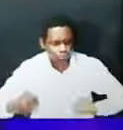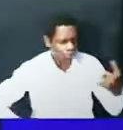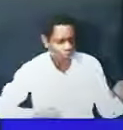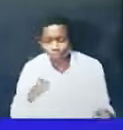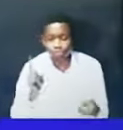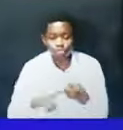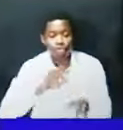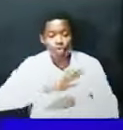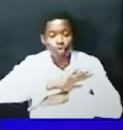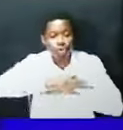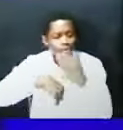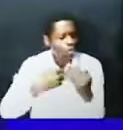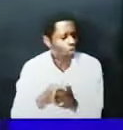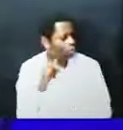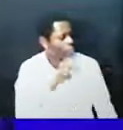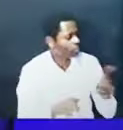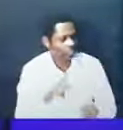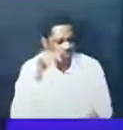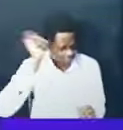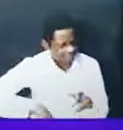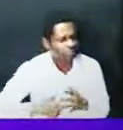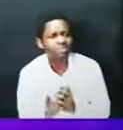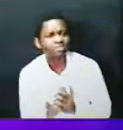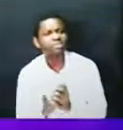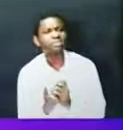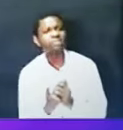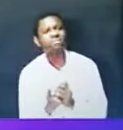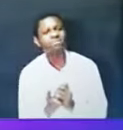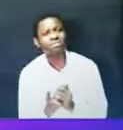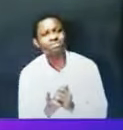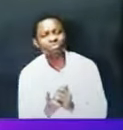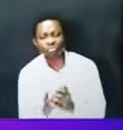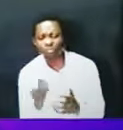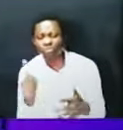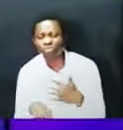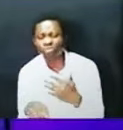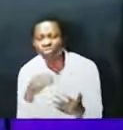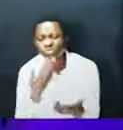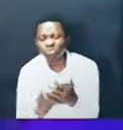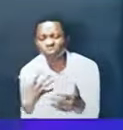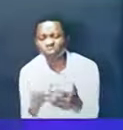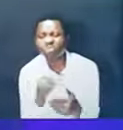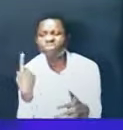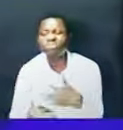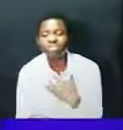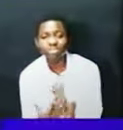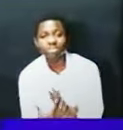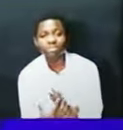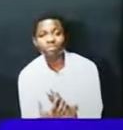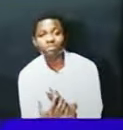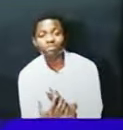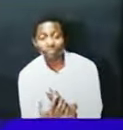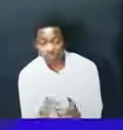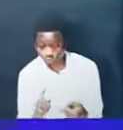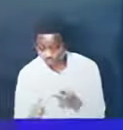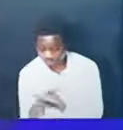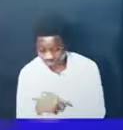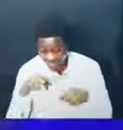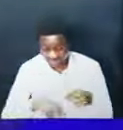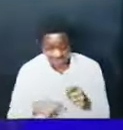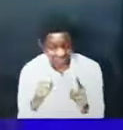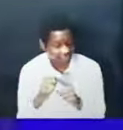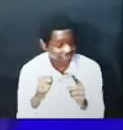people. What is the good news? Today in the town of David,